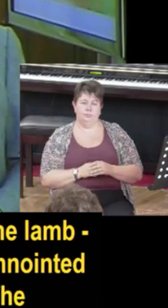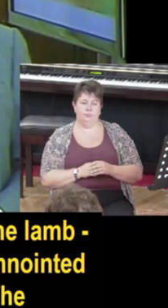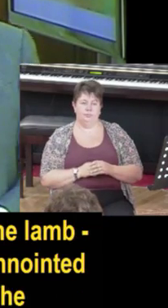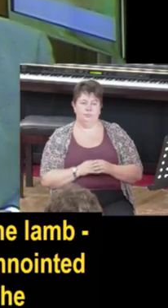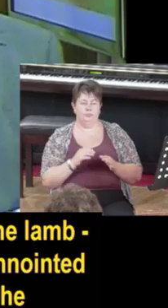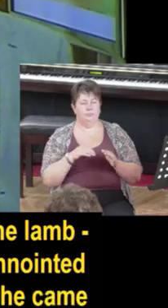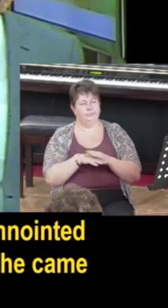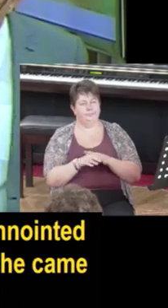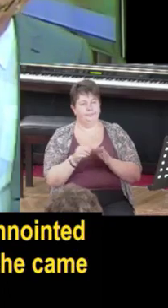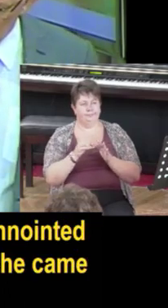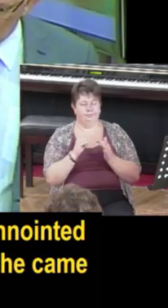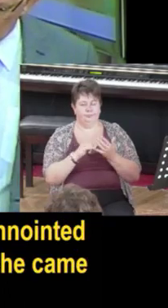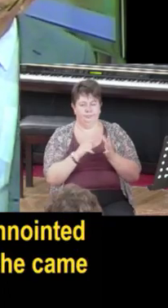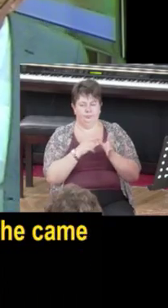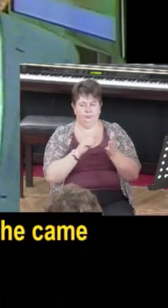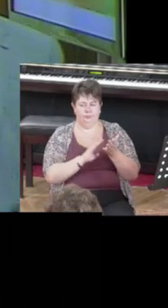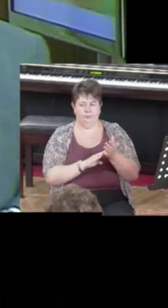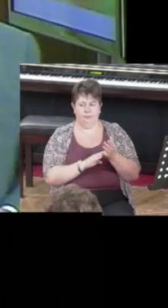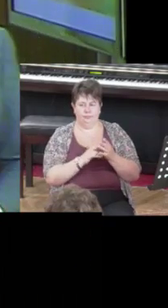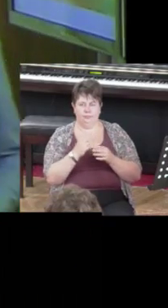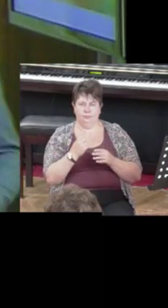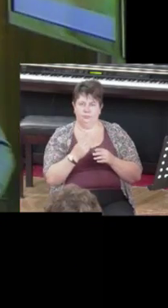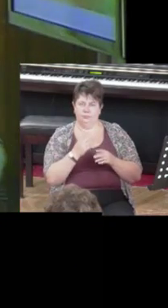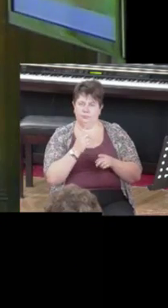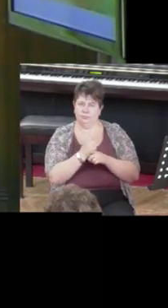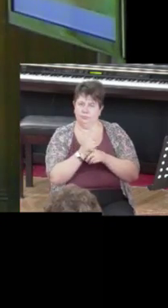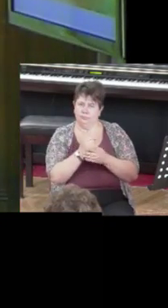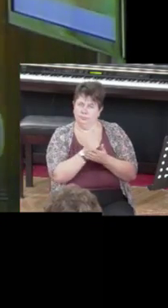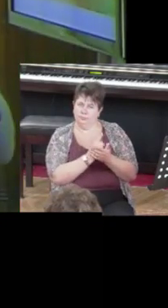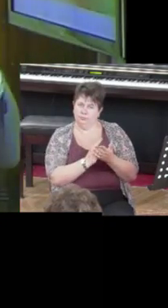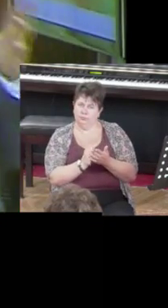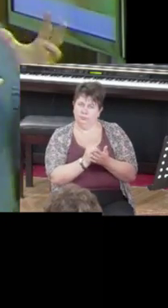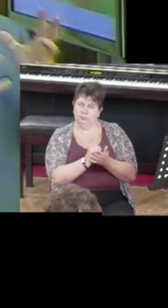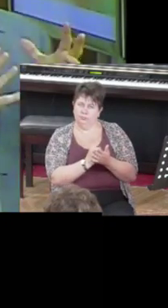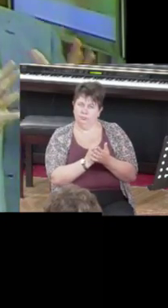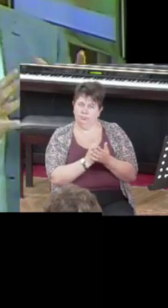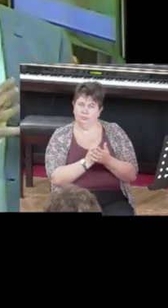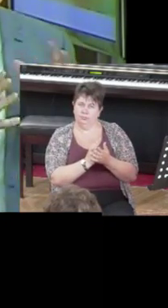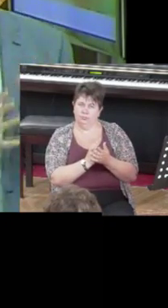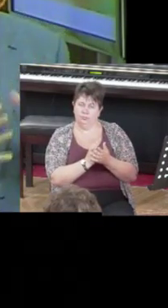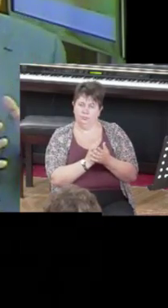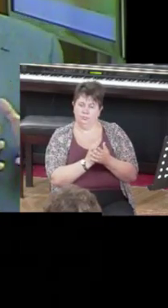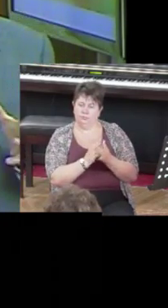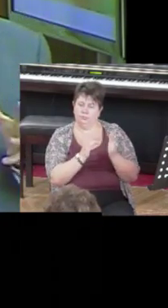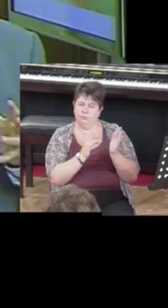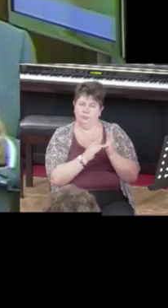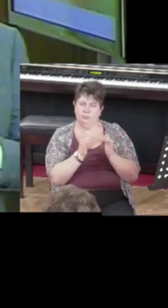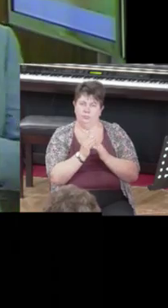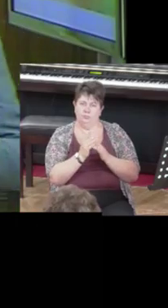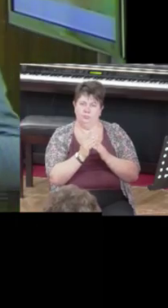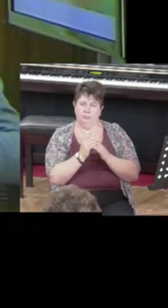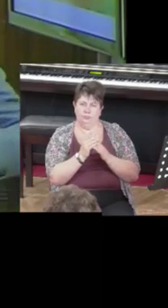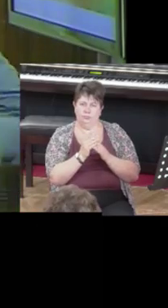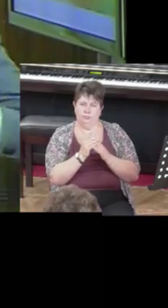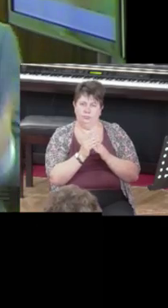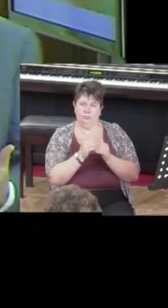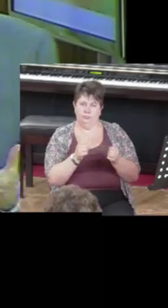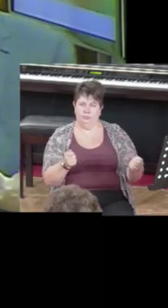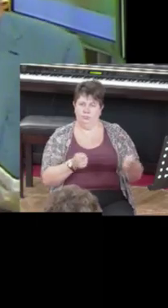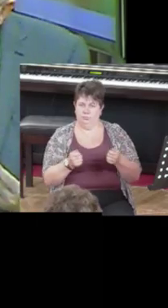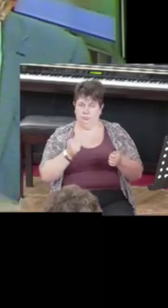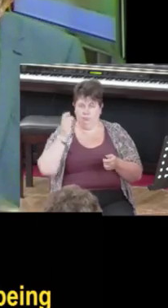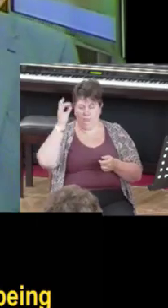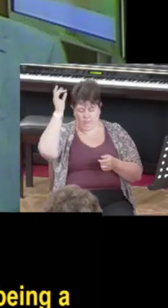So Psalm 2 speaks about Jesus being a sovereign king to whom we must